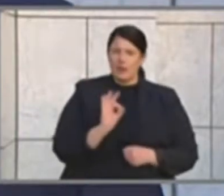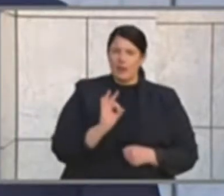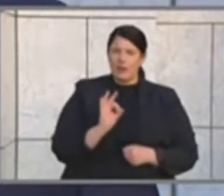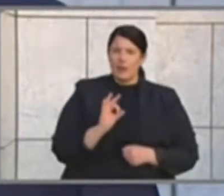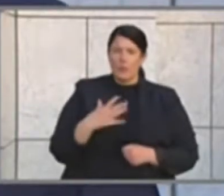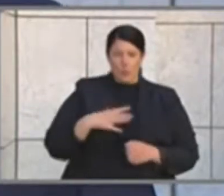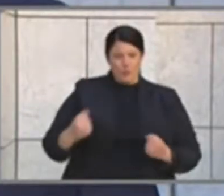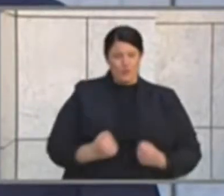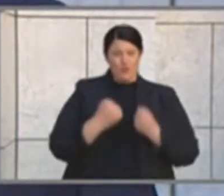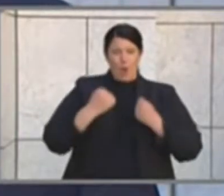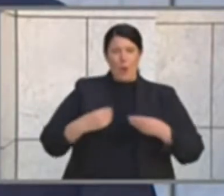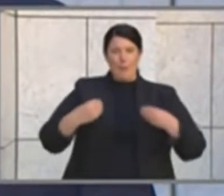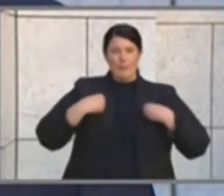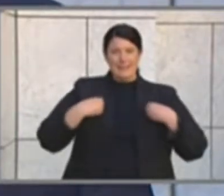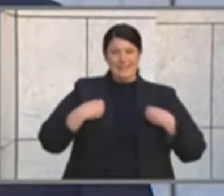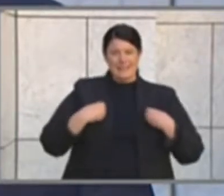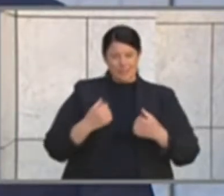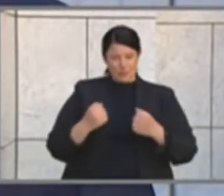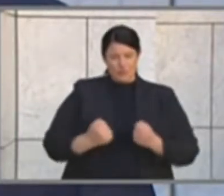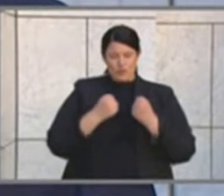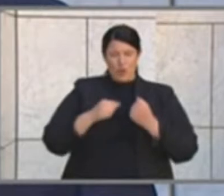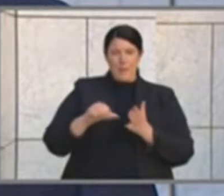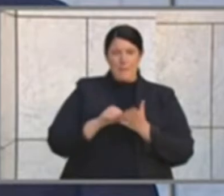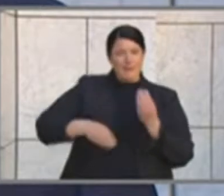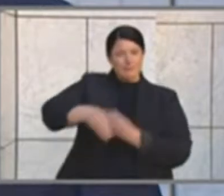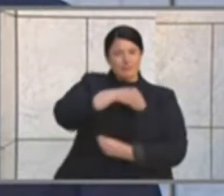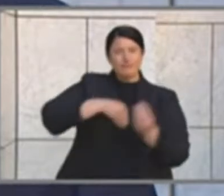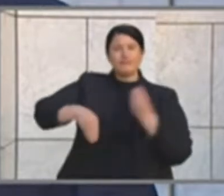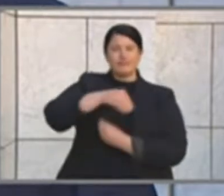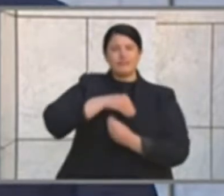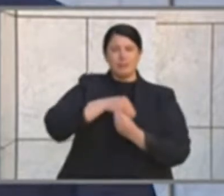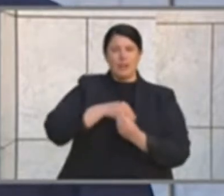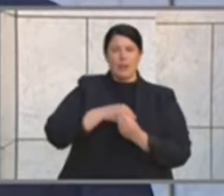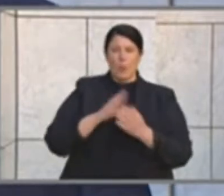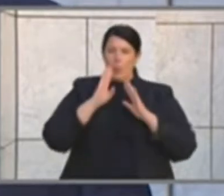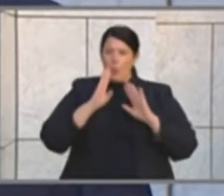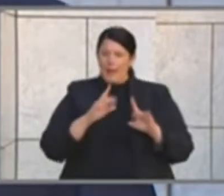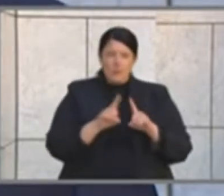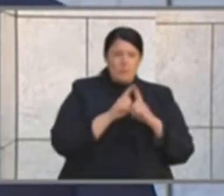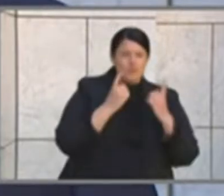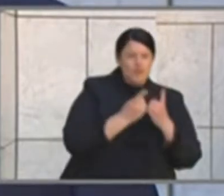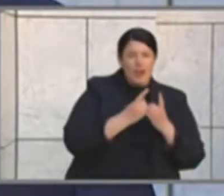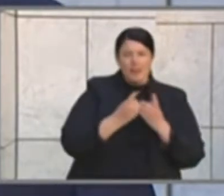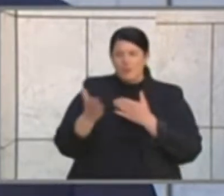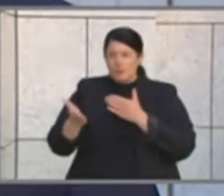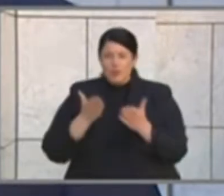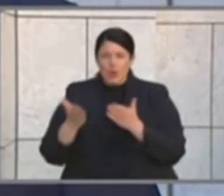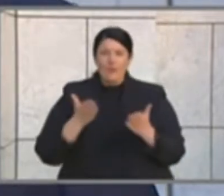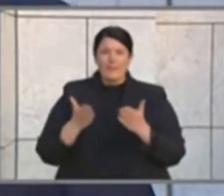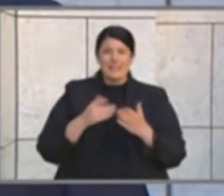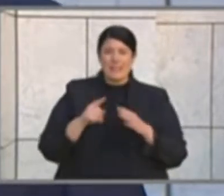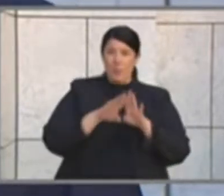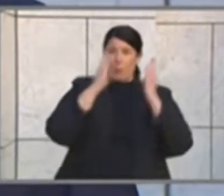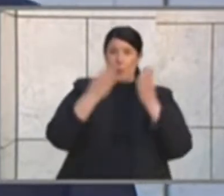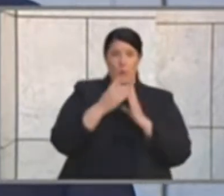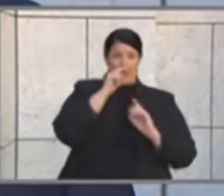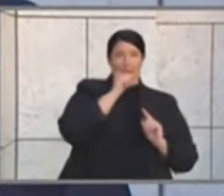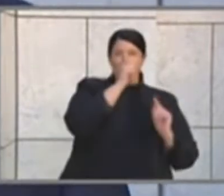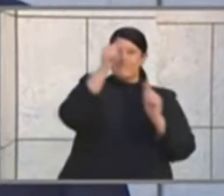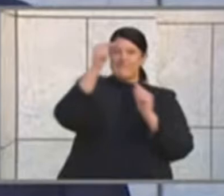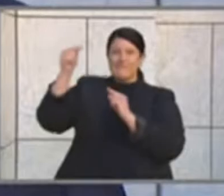by strong businesses with strong markets and with great products and services that are competitive in a global